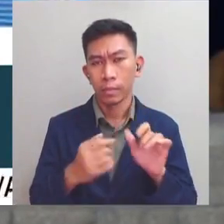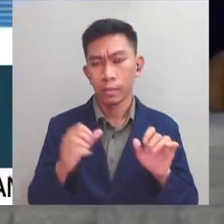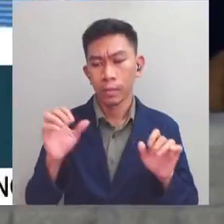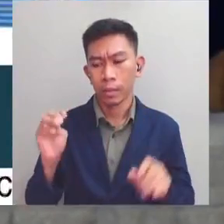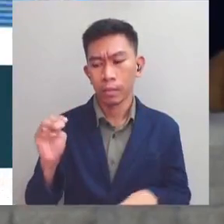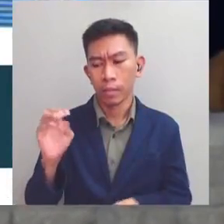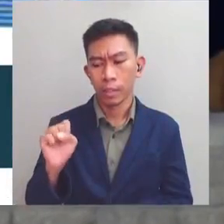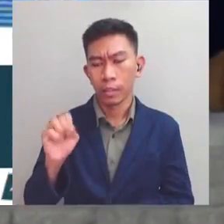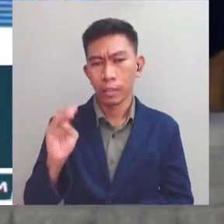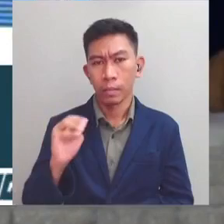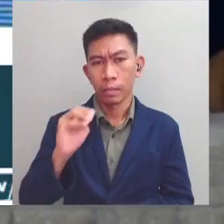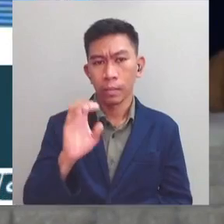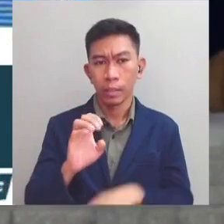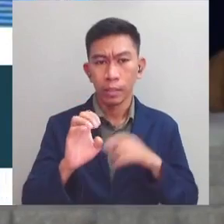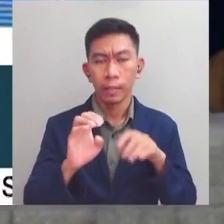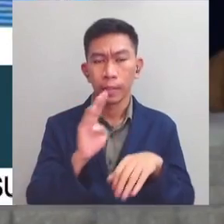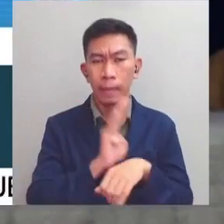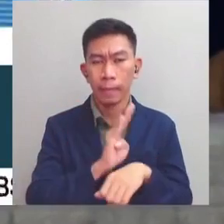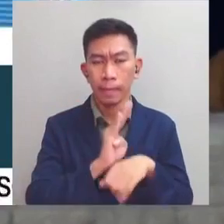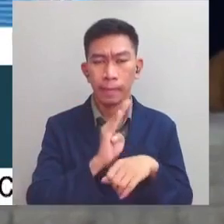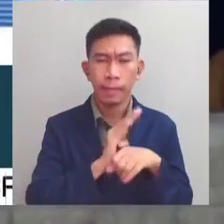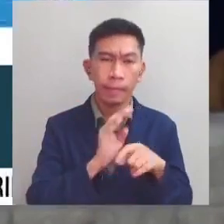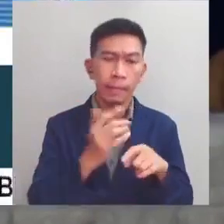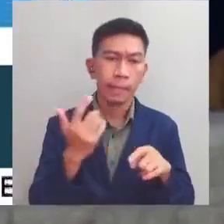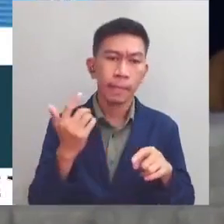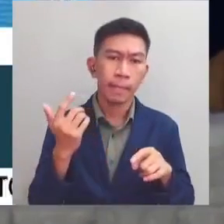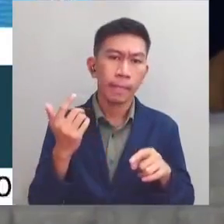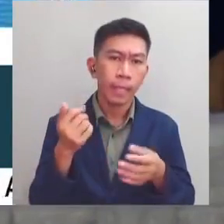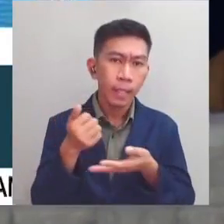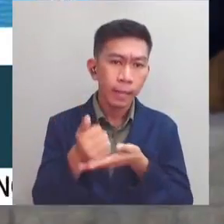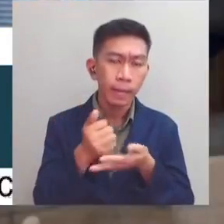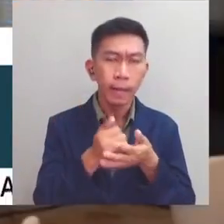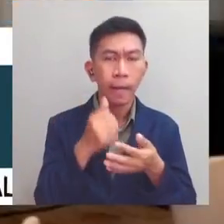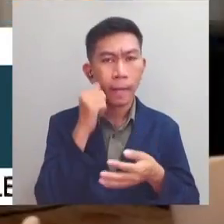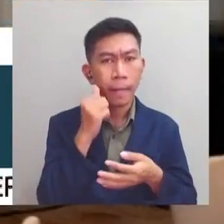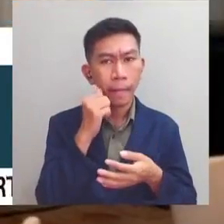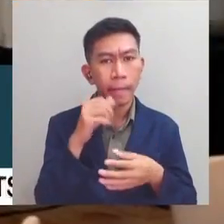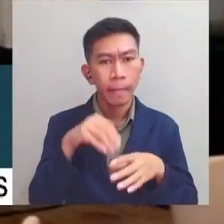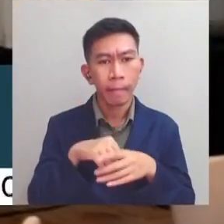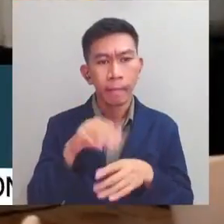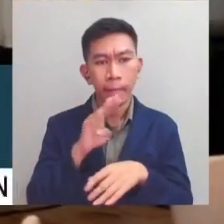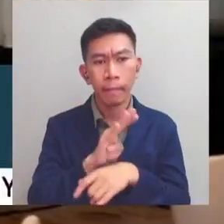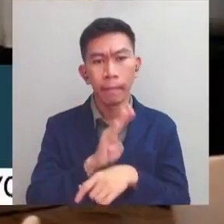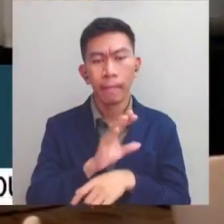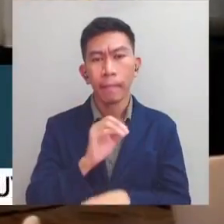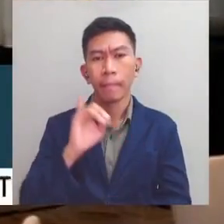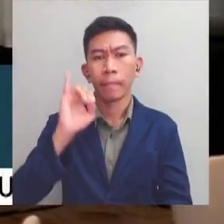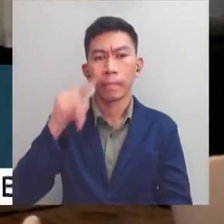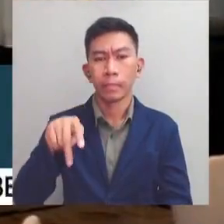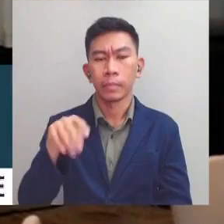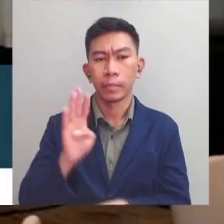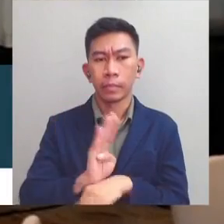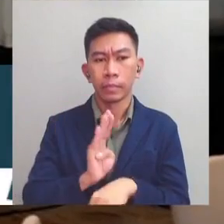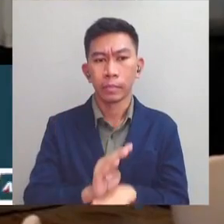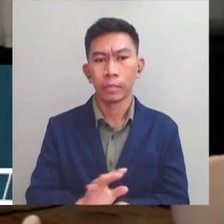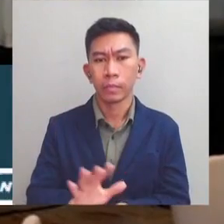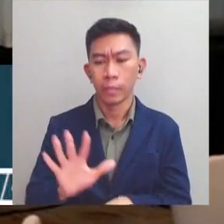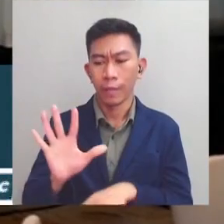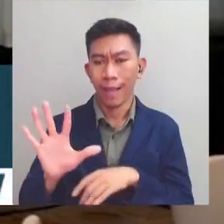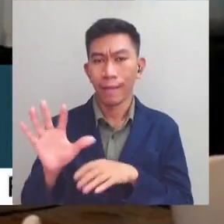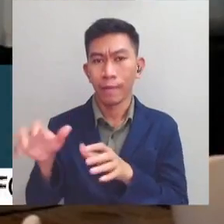business, helping women business, helping indigenous business. All five technical working groups